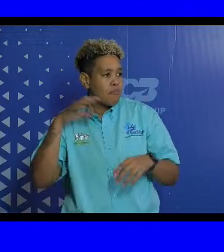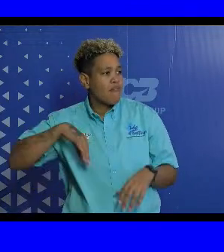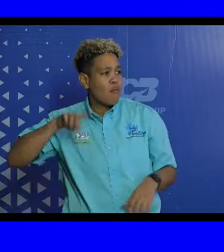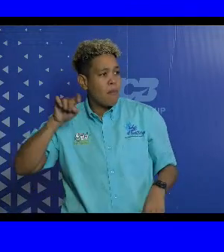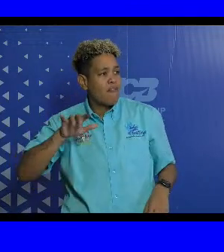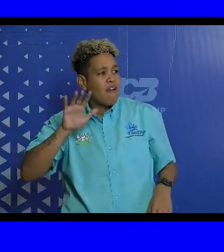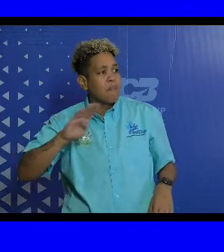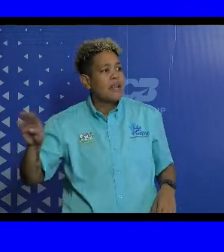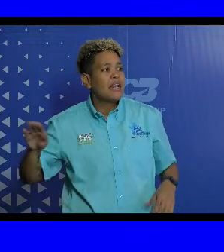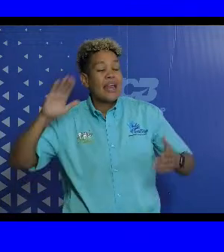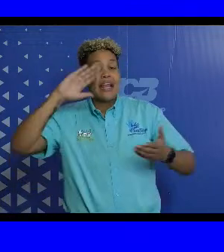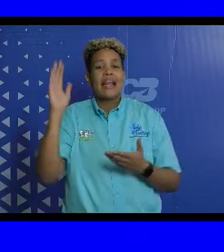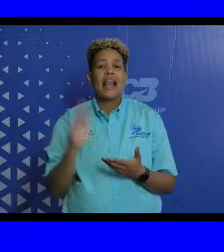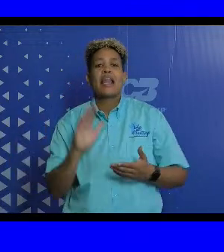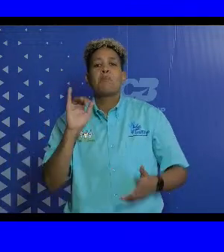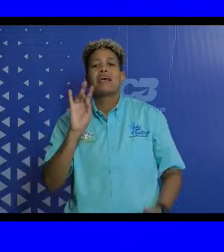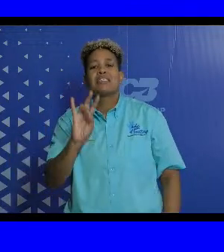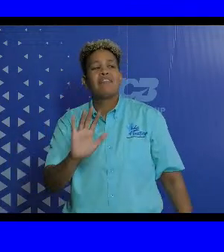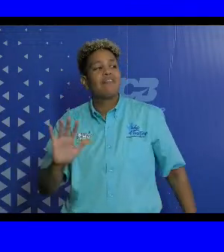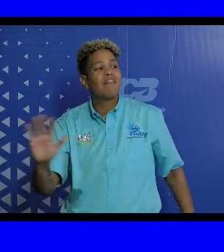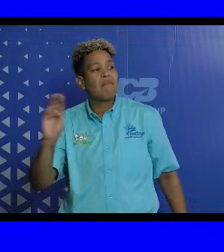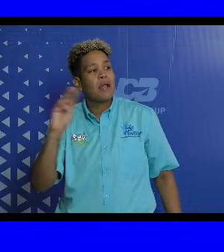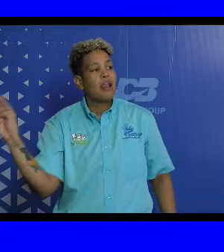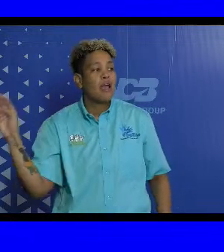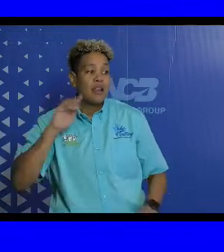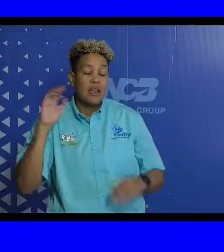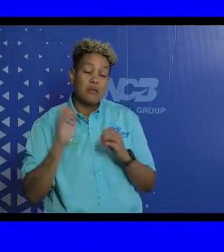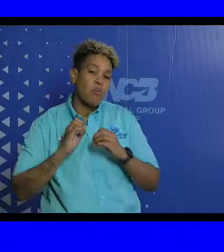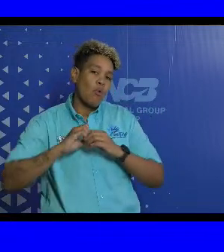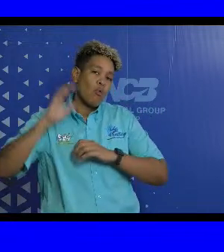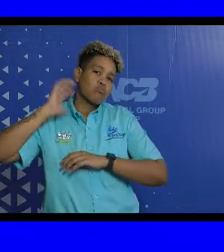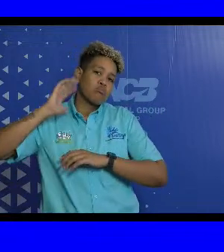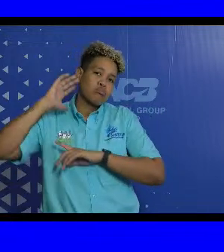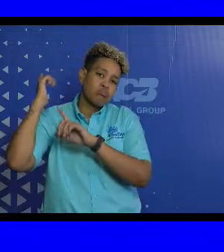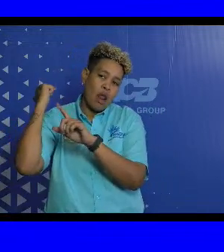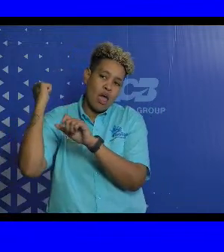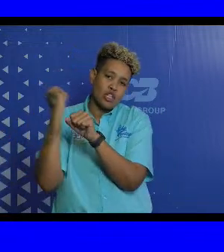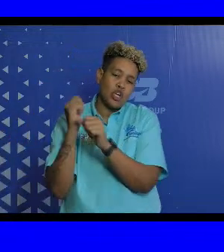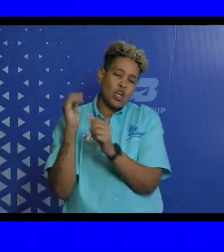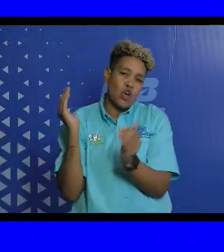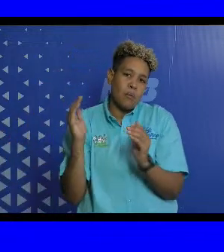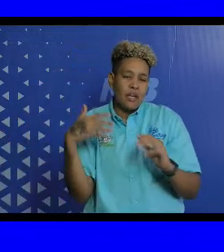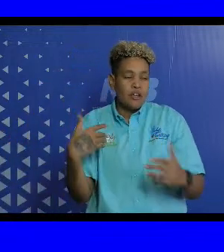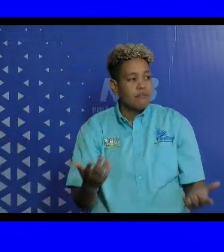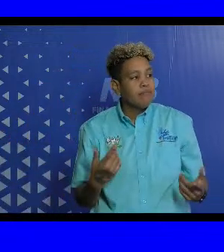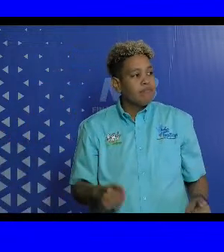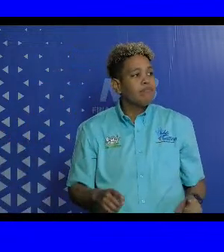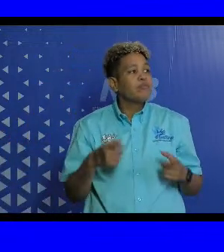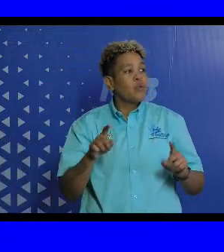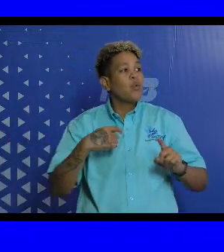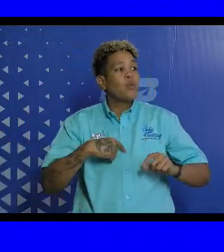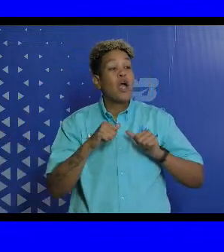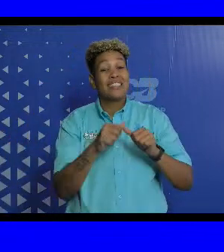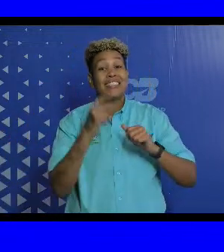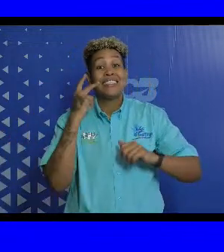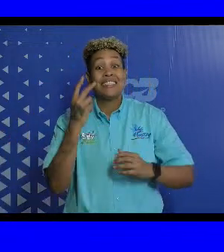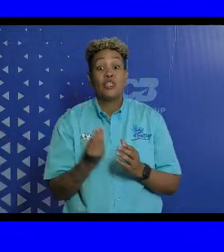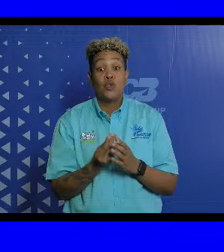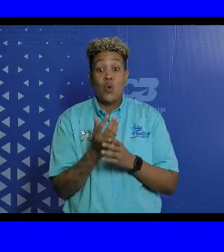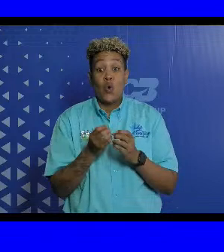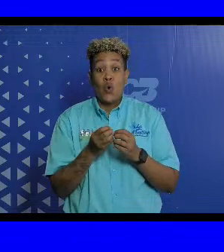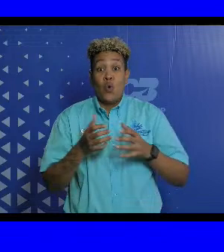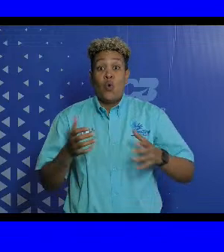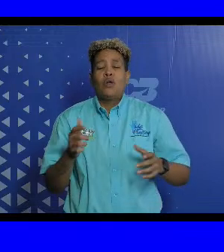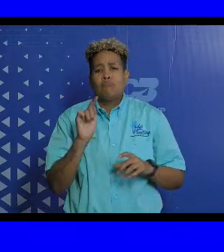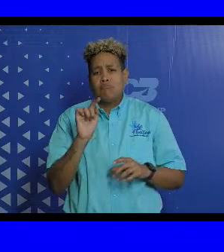1.5 billion, declining by 755 million relative to the prior year. While we continue to see steady growth